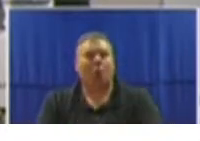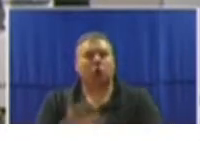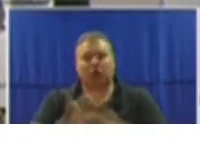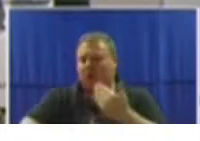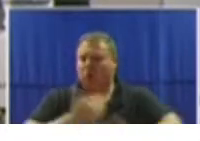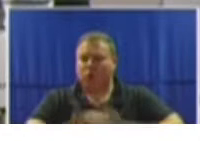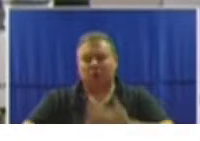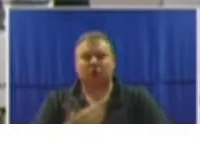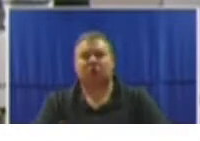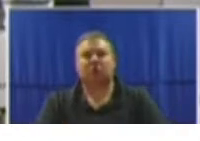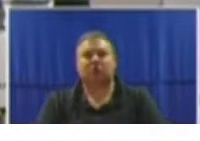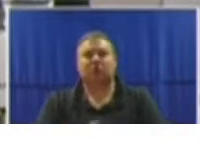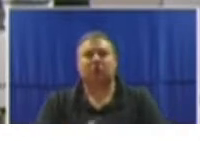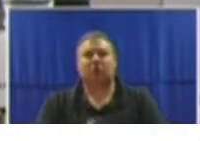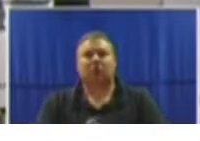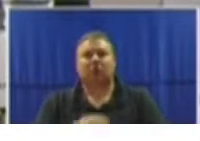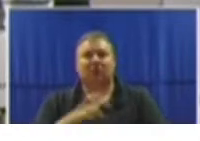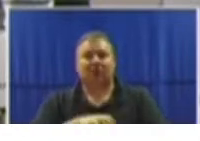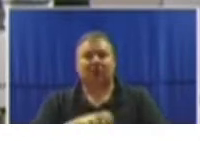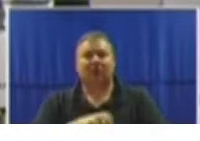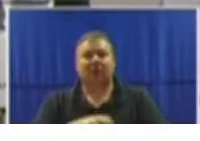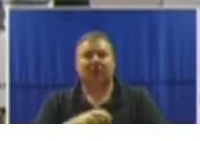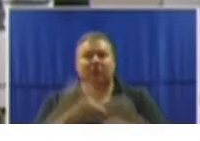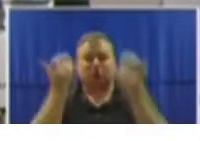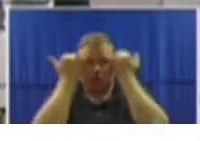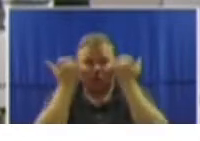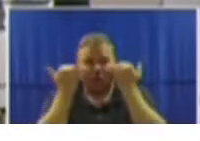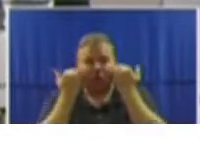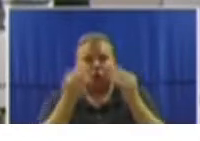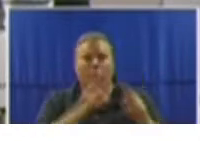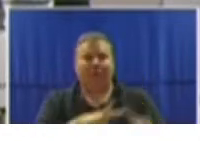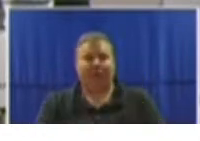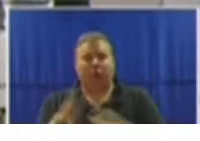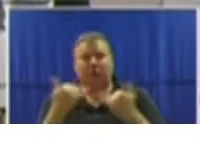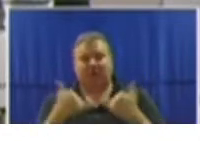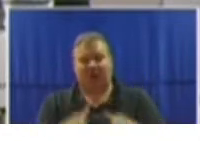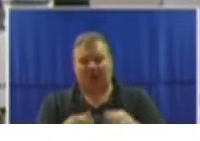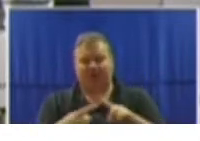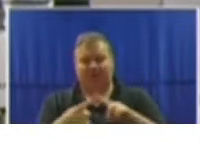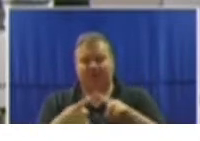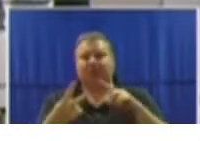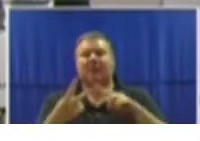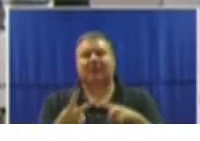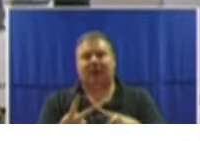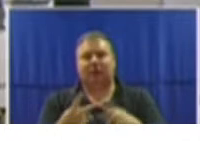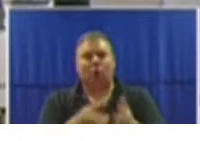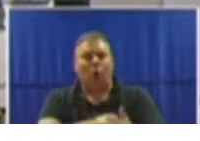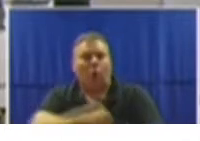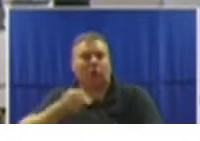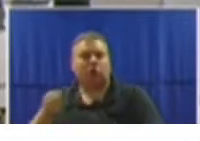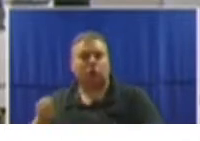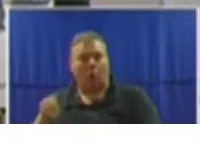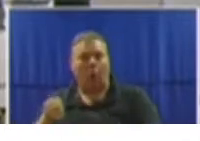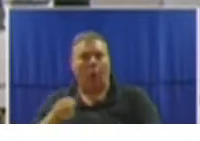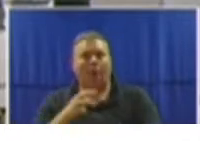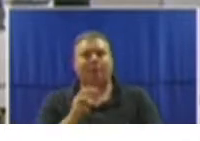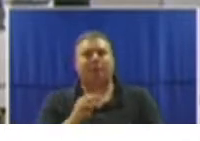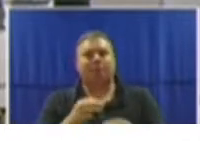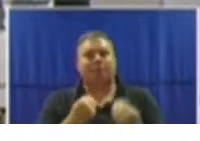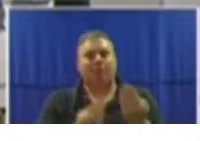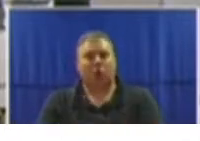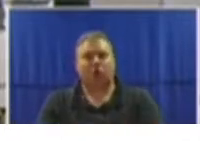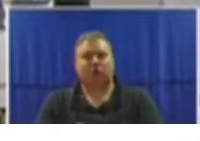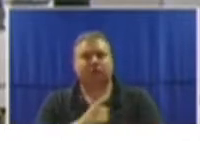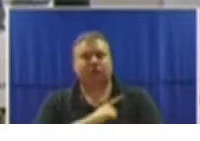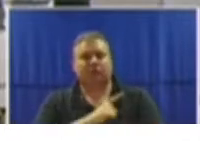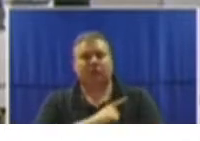method of voting, it is still under judicial review. Secondly, we cannot withdraw a motion simply because you could